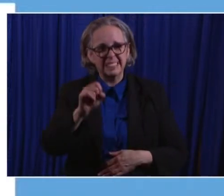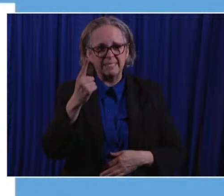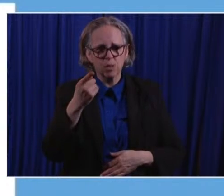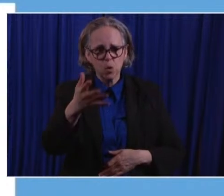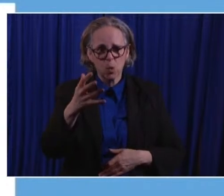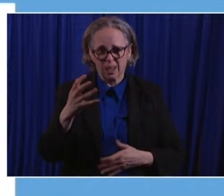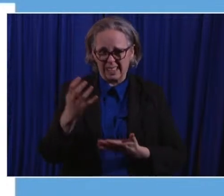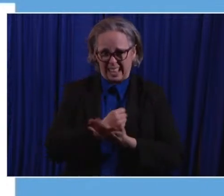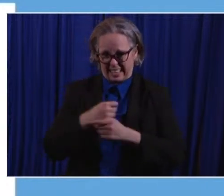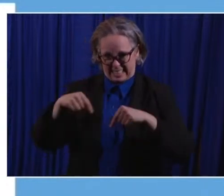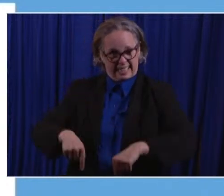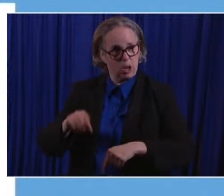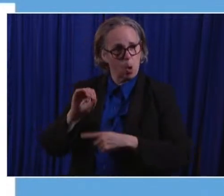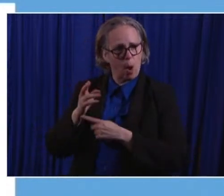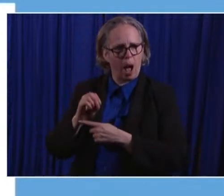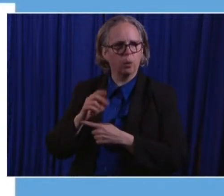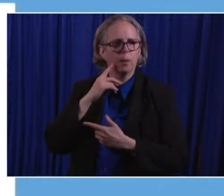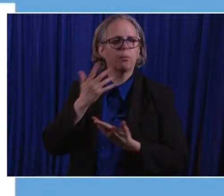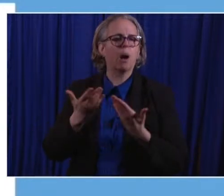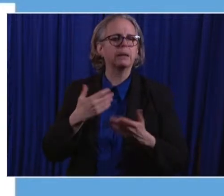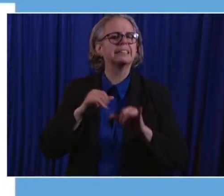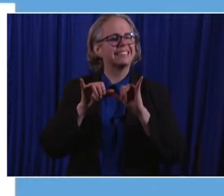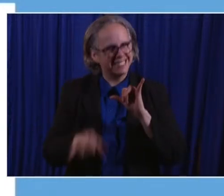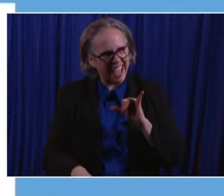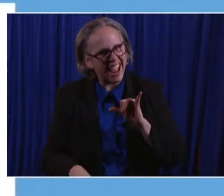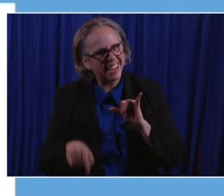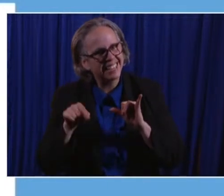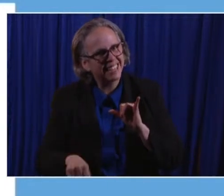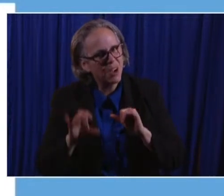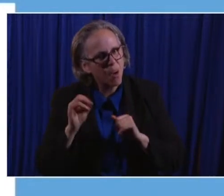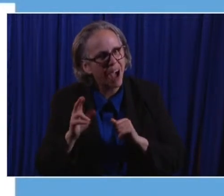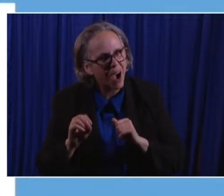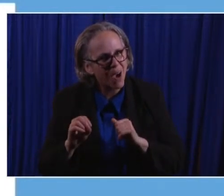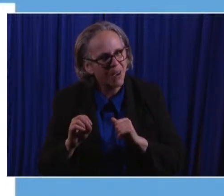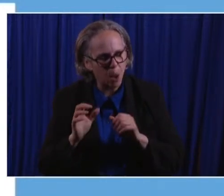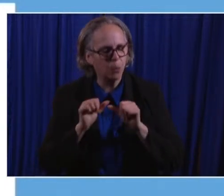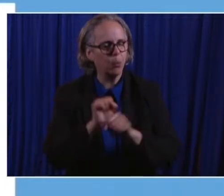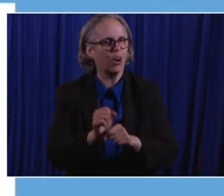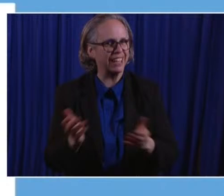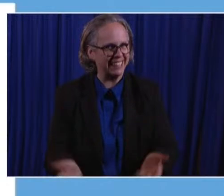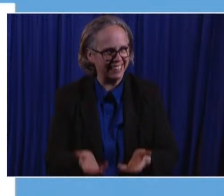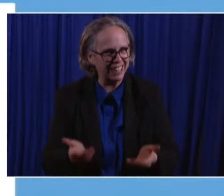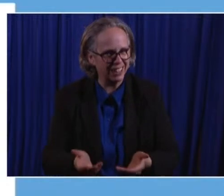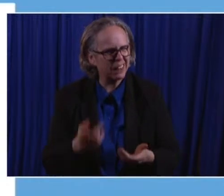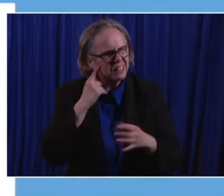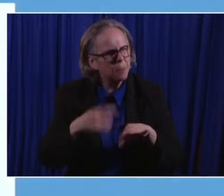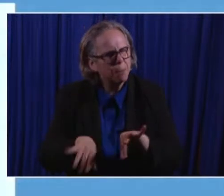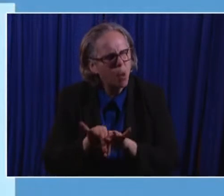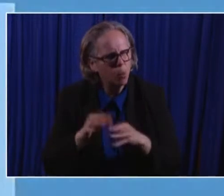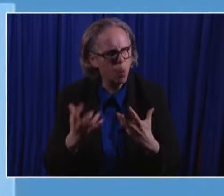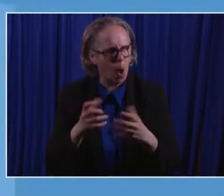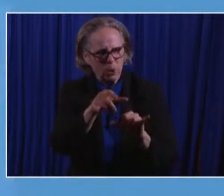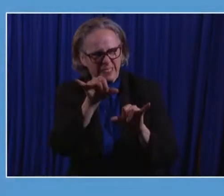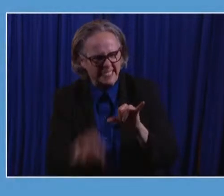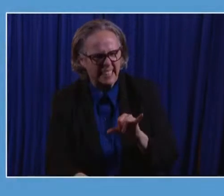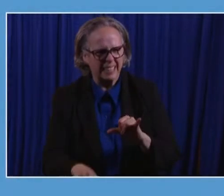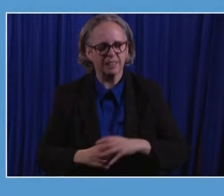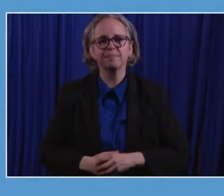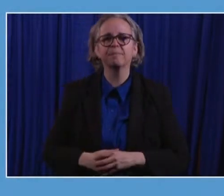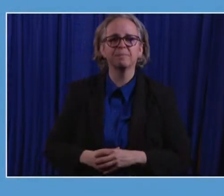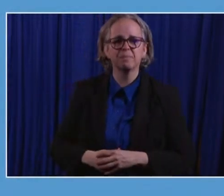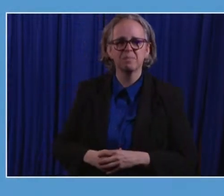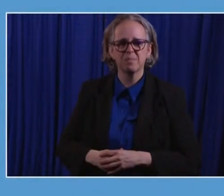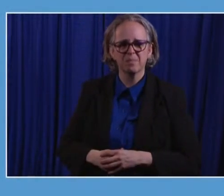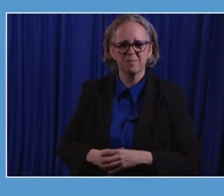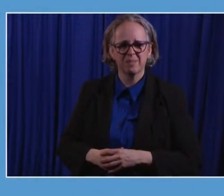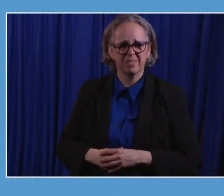you're more than likely to stay here. It's very important. And I think we have another graph that shows Ohio is a net importer.